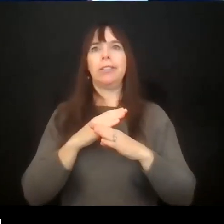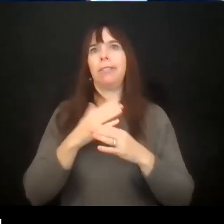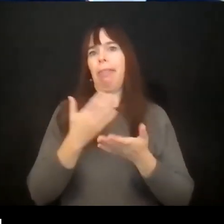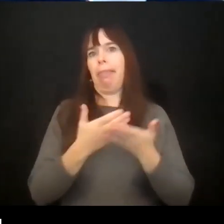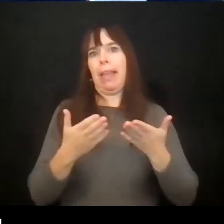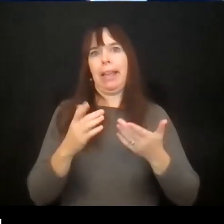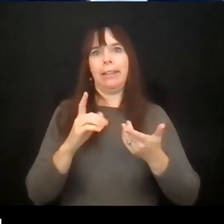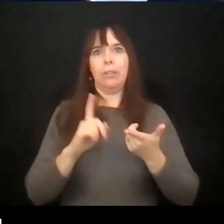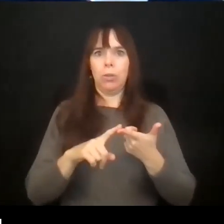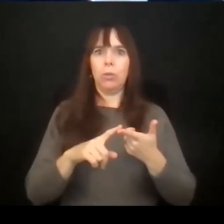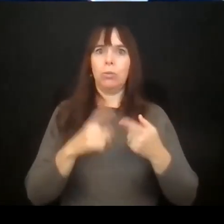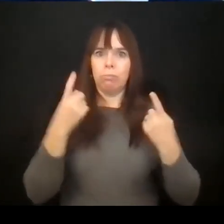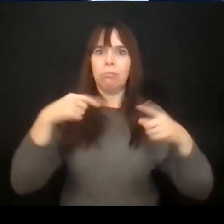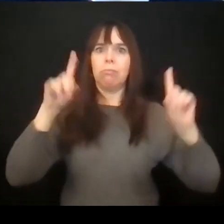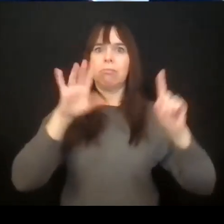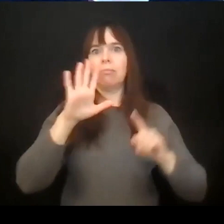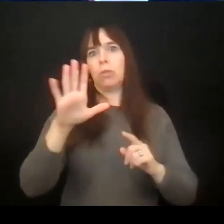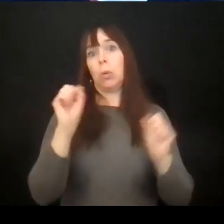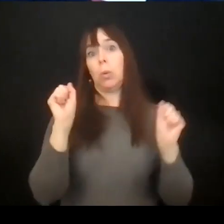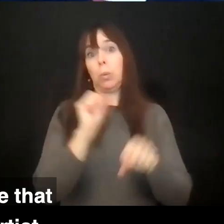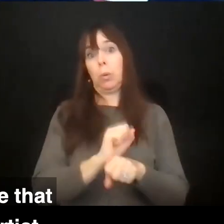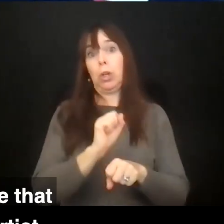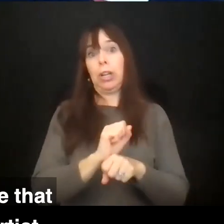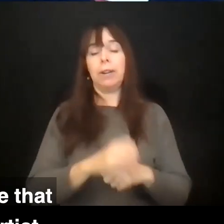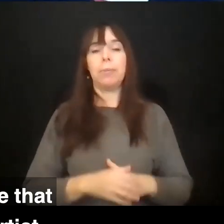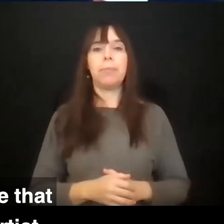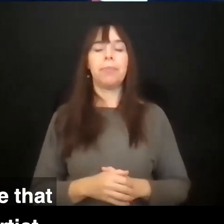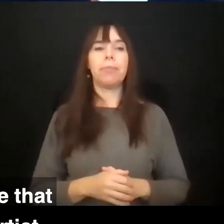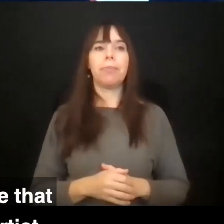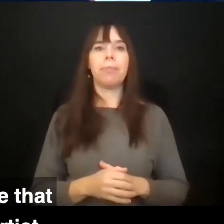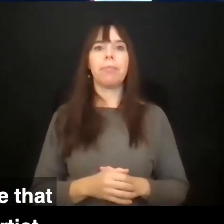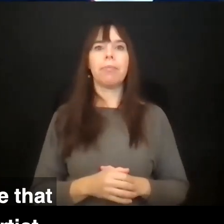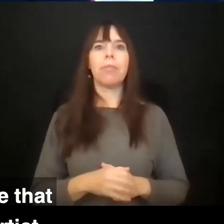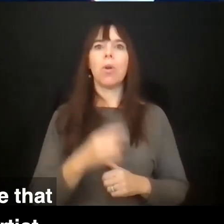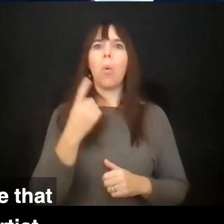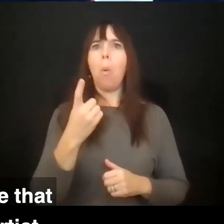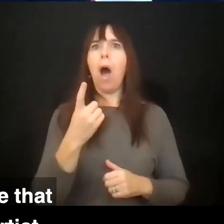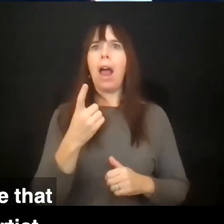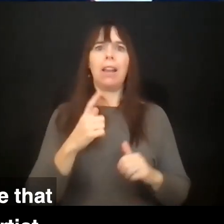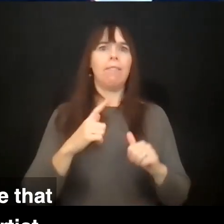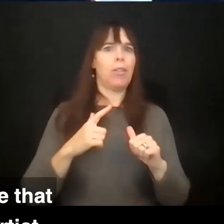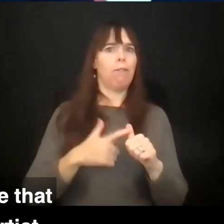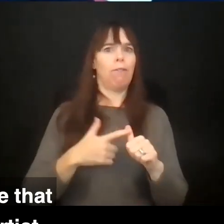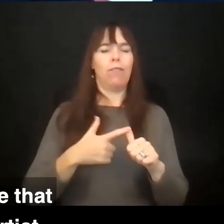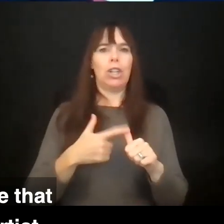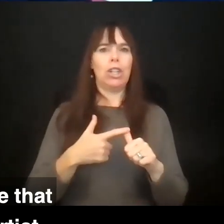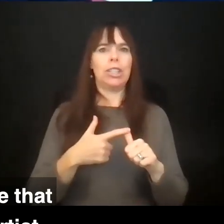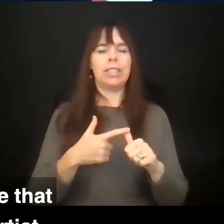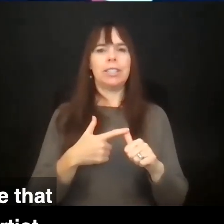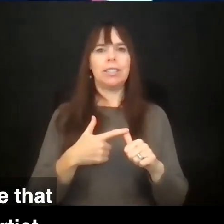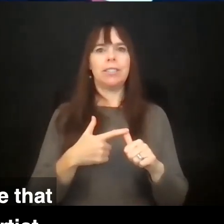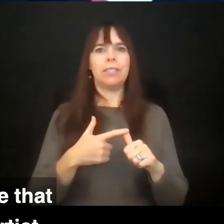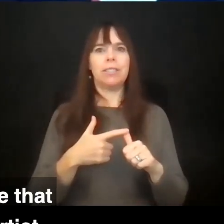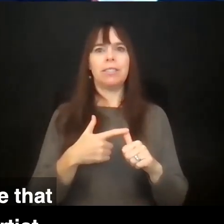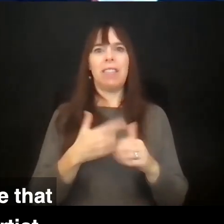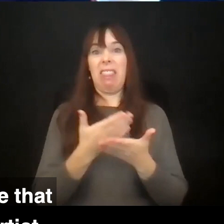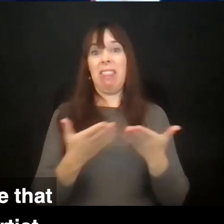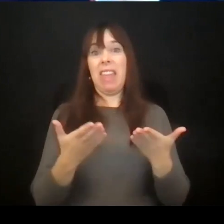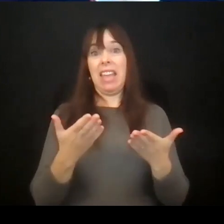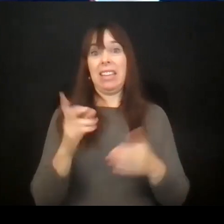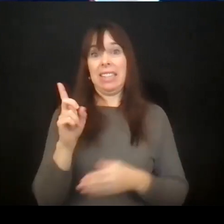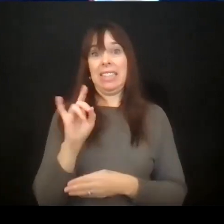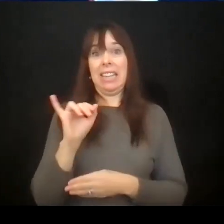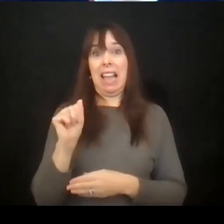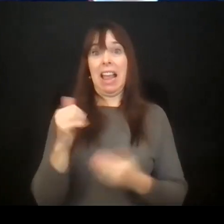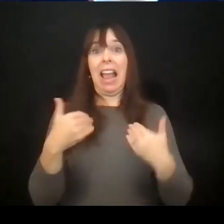obstacles to do what they did. New slide shows the first painting for discussion. The earliest piece that we have